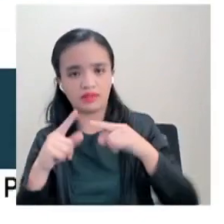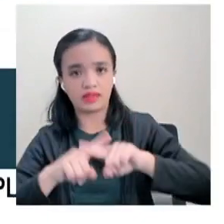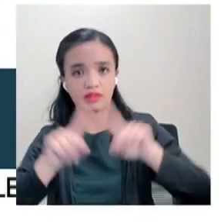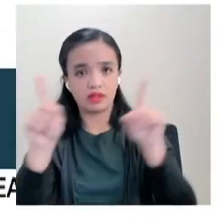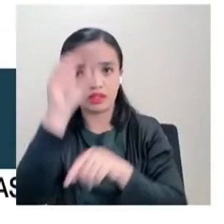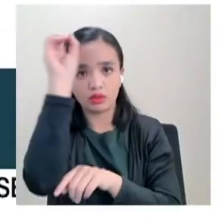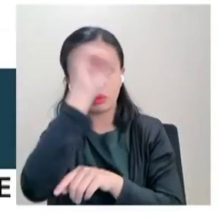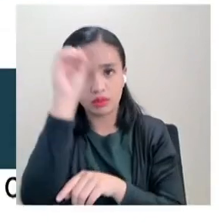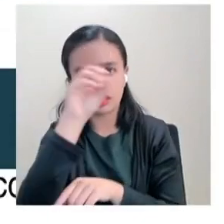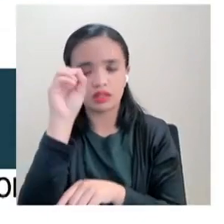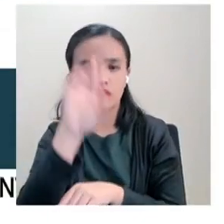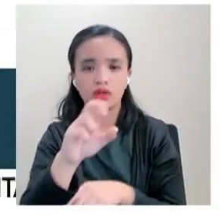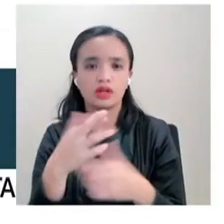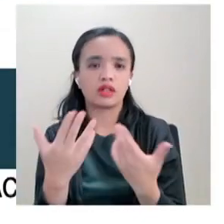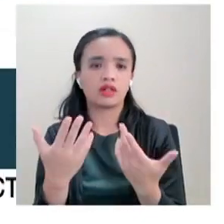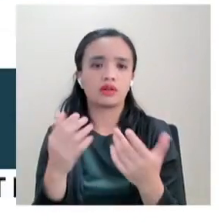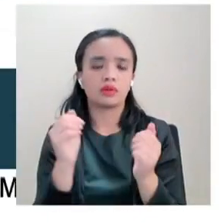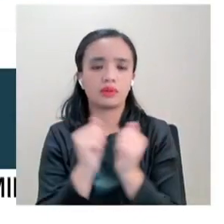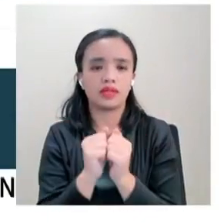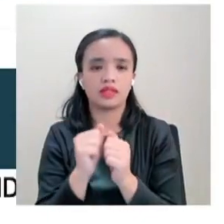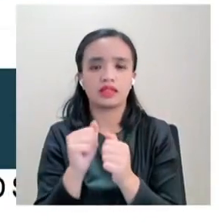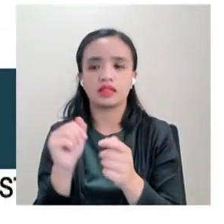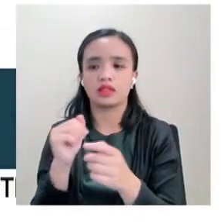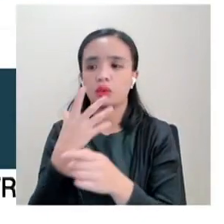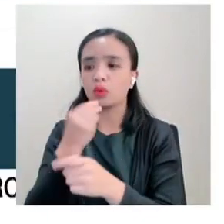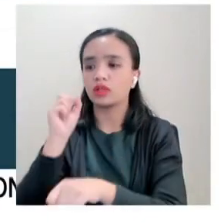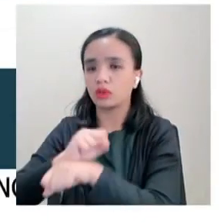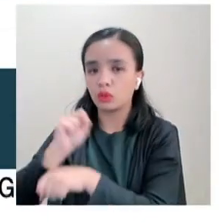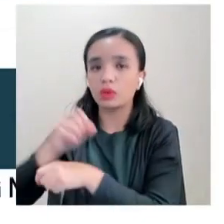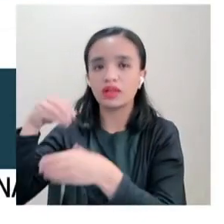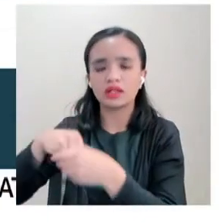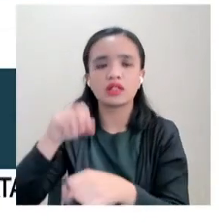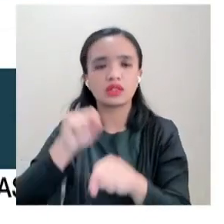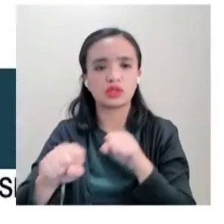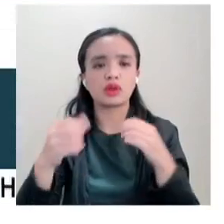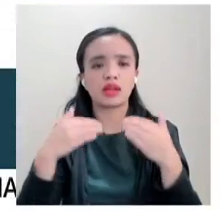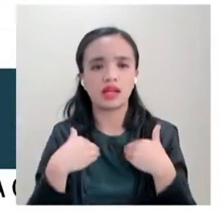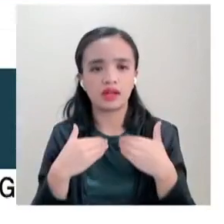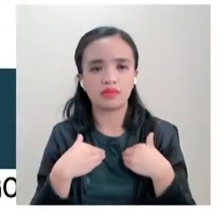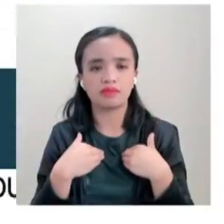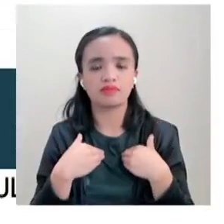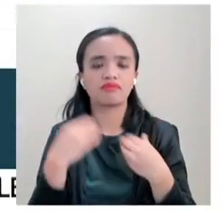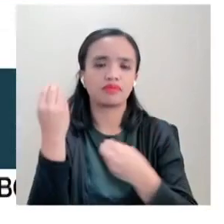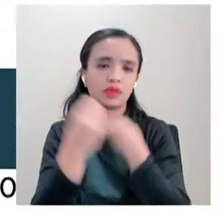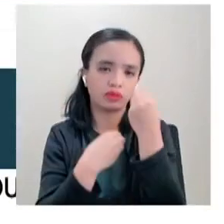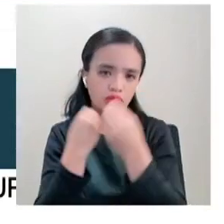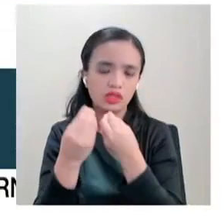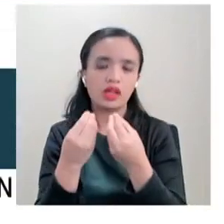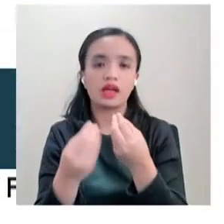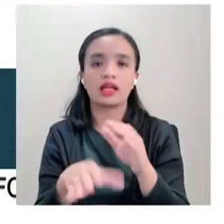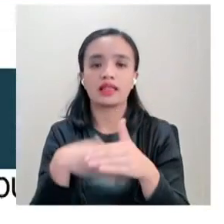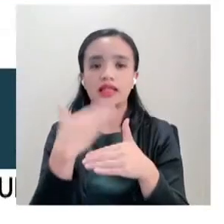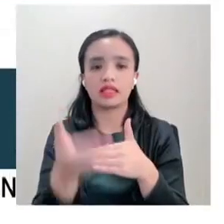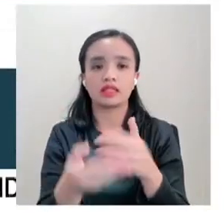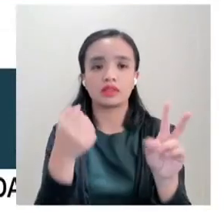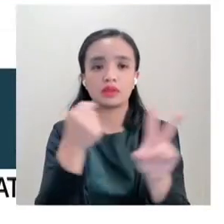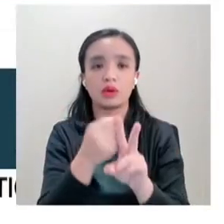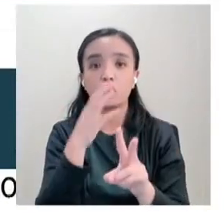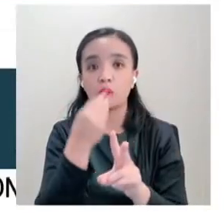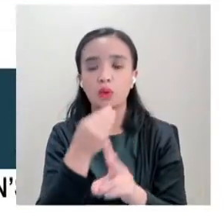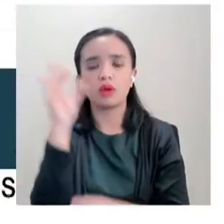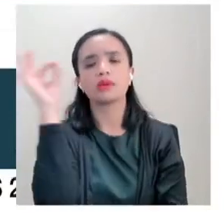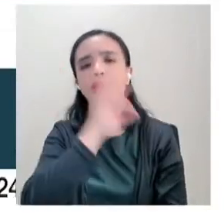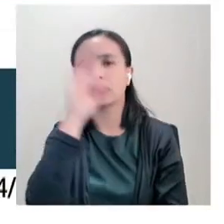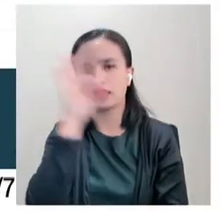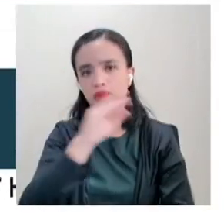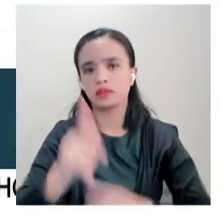or a dissenting opinion with the career people inside? So magkakaroon ng stalemate. And at the end of the day, the victims, they will be the Filipino people,